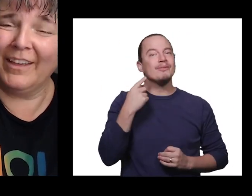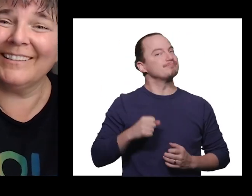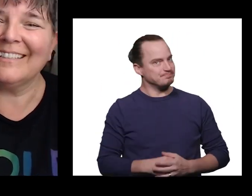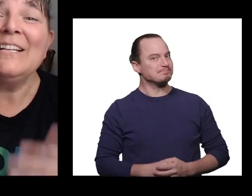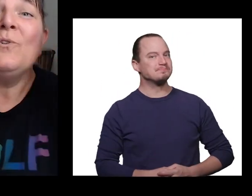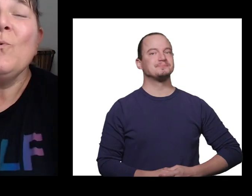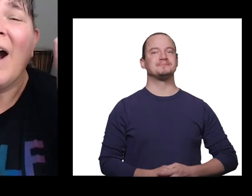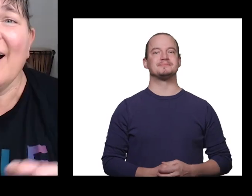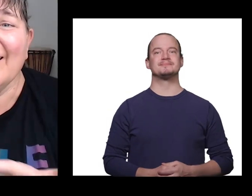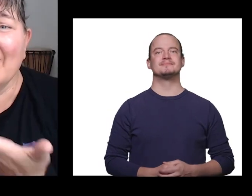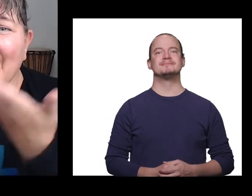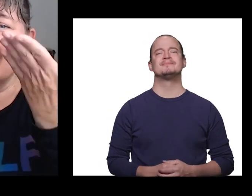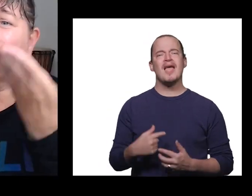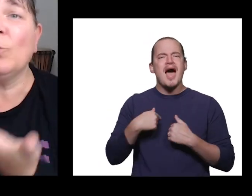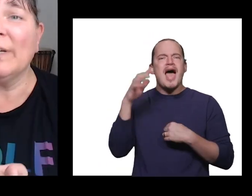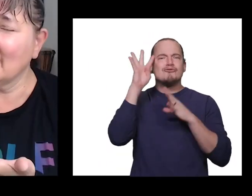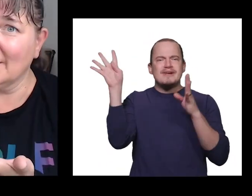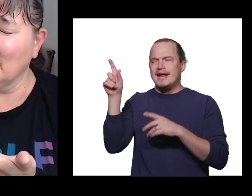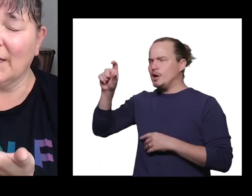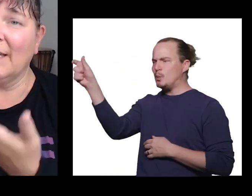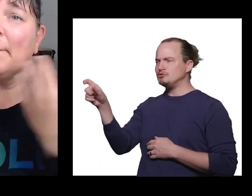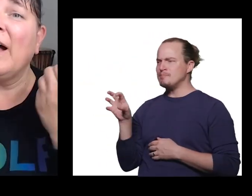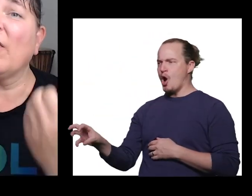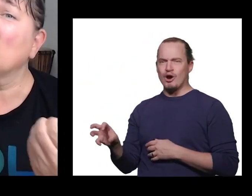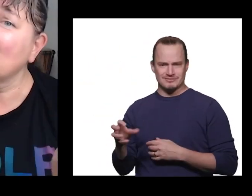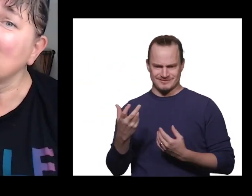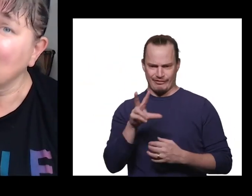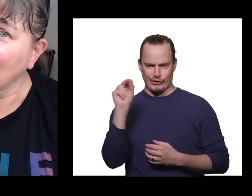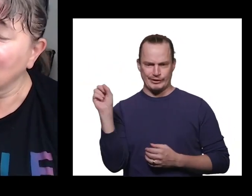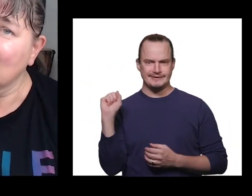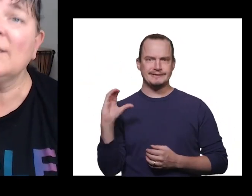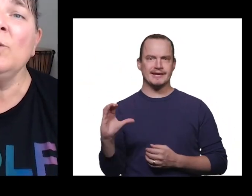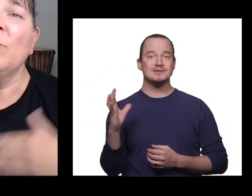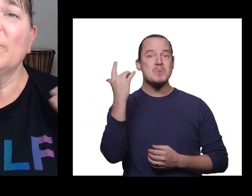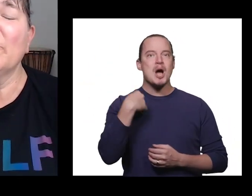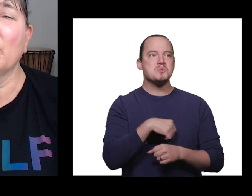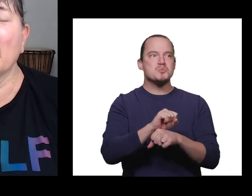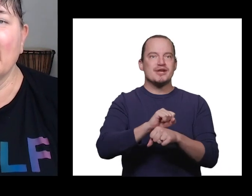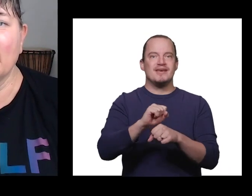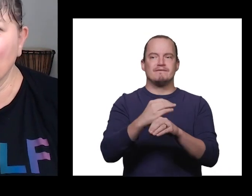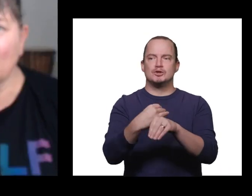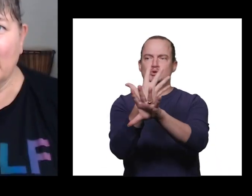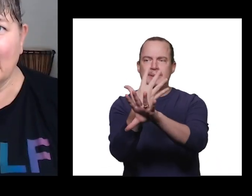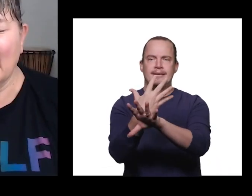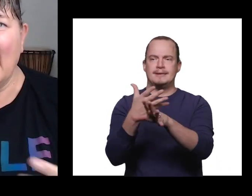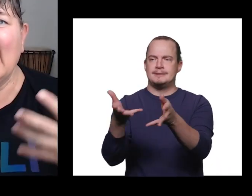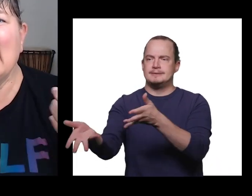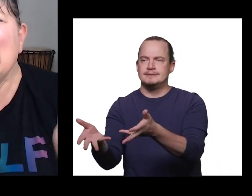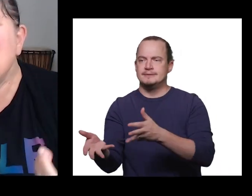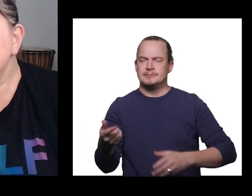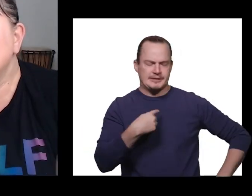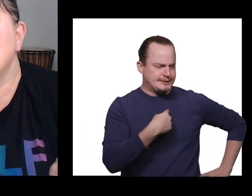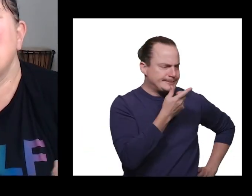mouth. I created Question Mark in about 30 seconds when we were working virtually, and